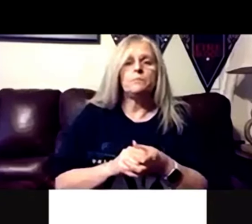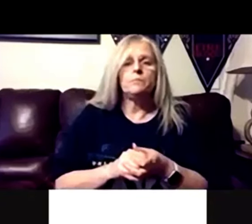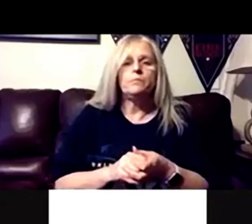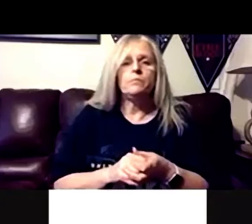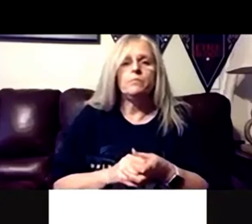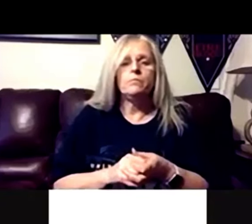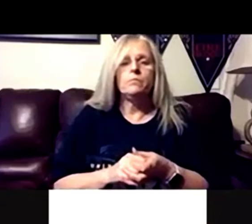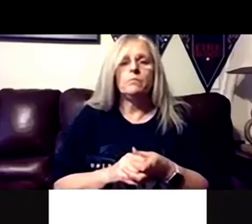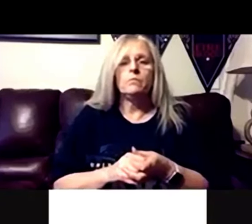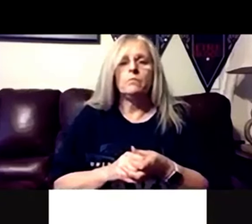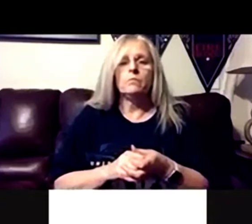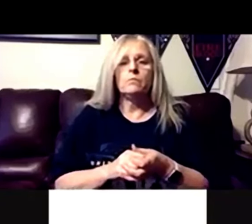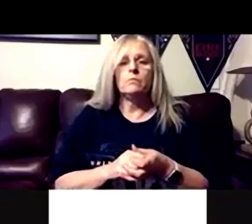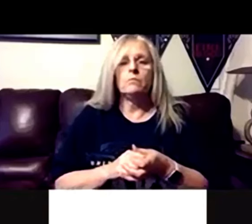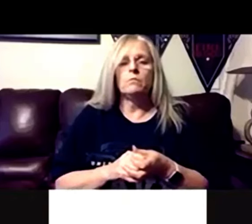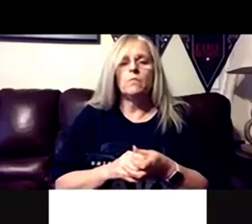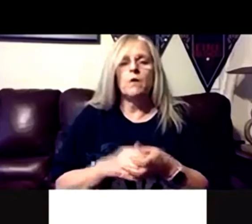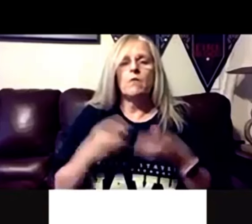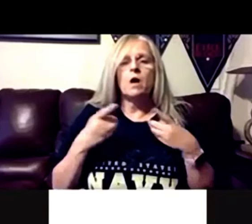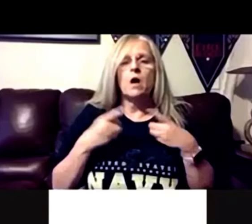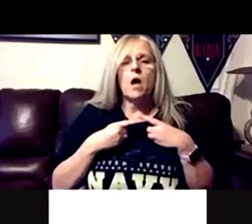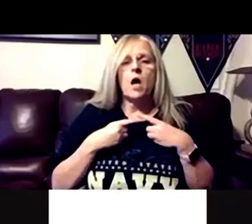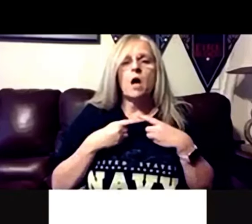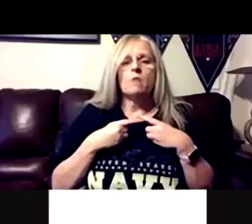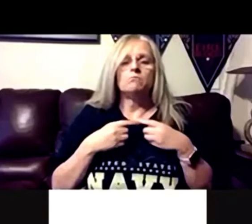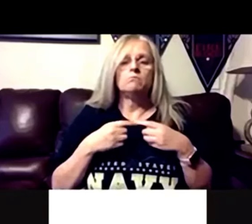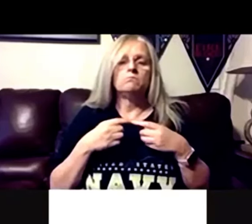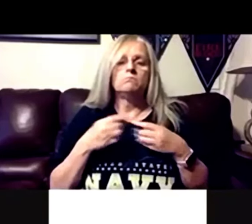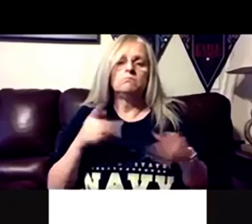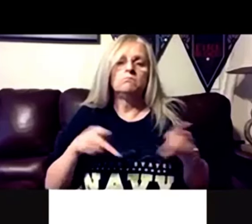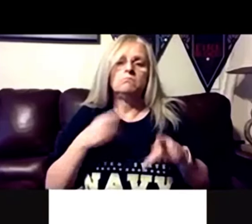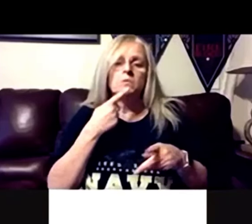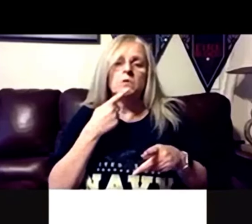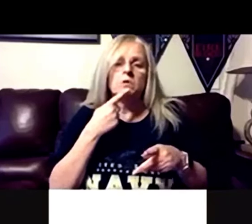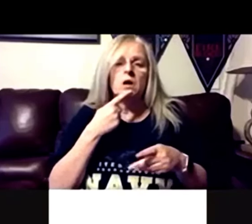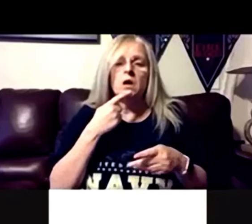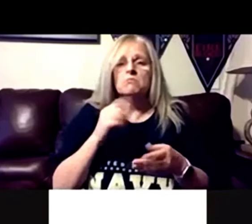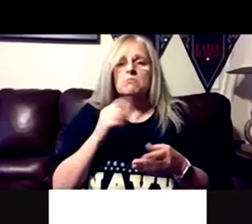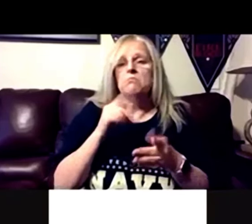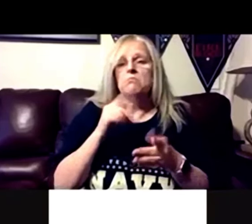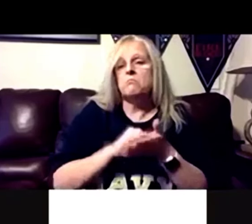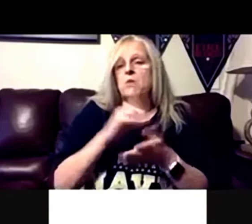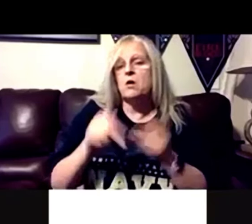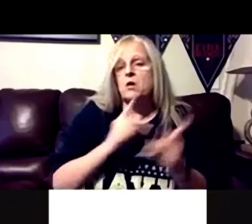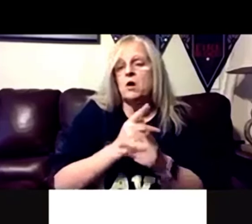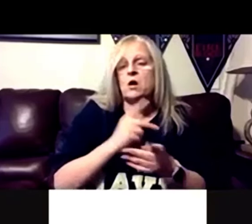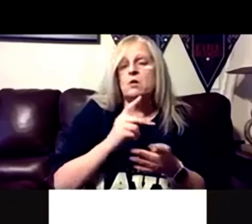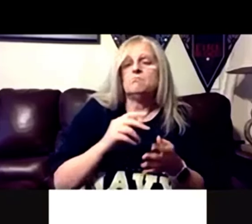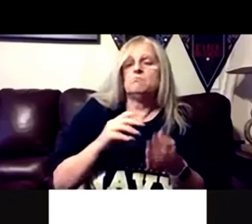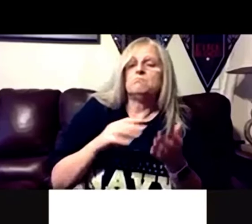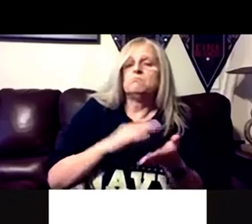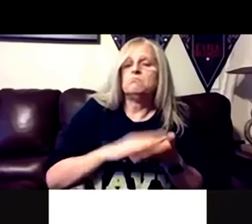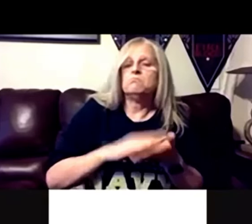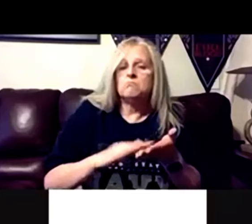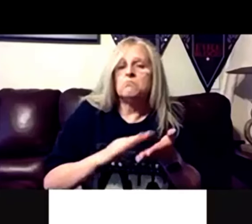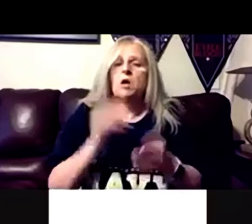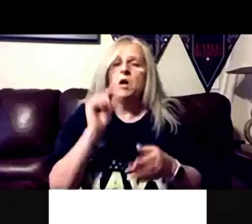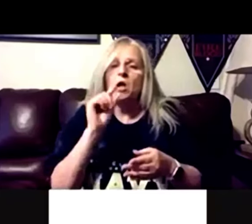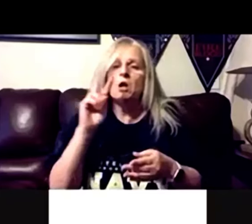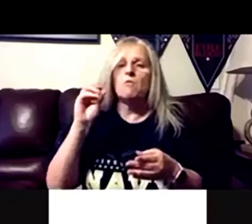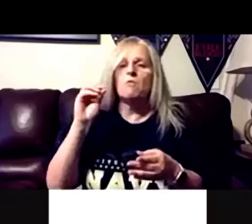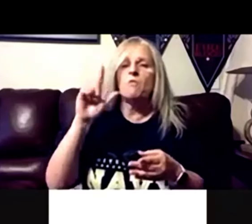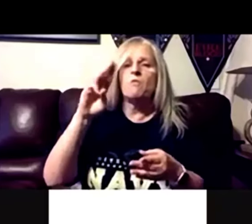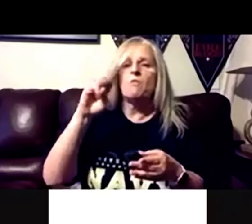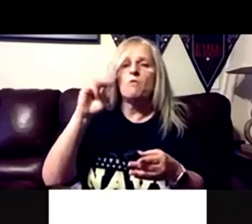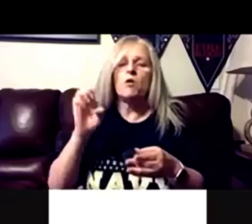and I've had comments from people, well, you know, that's kind of nice. I'll get a little volume underneath me